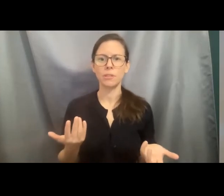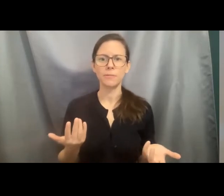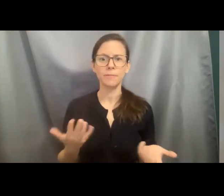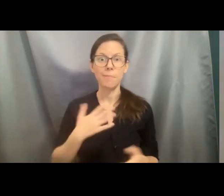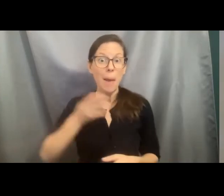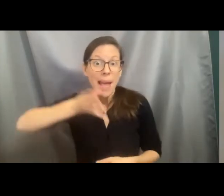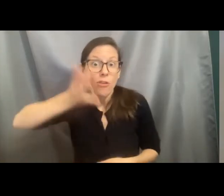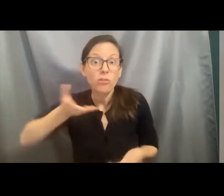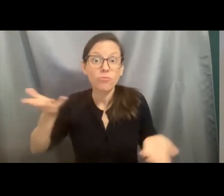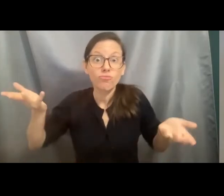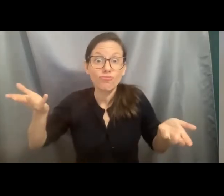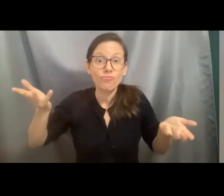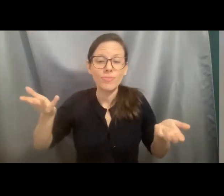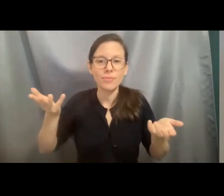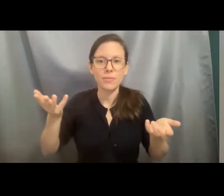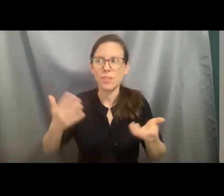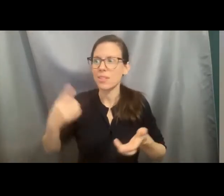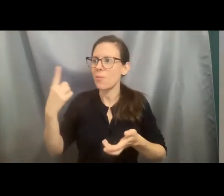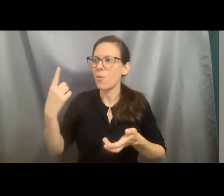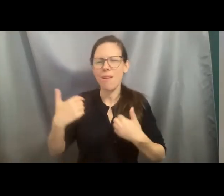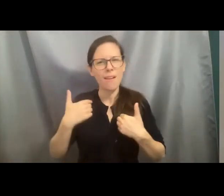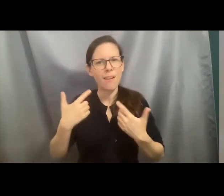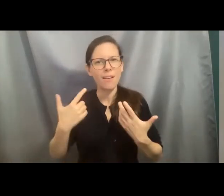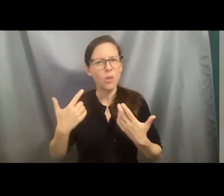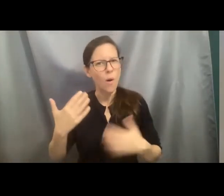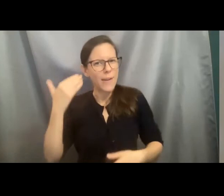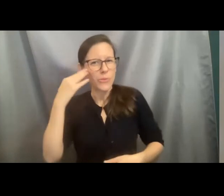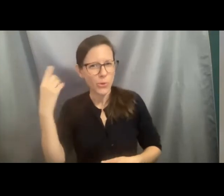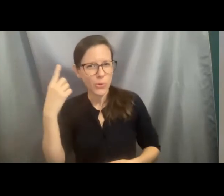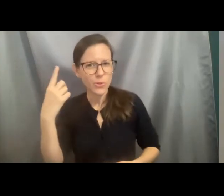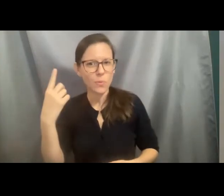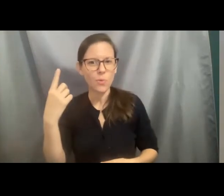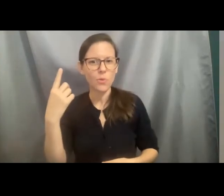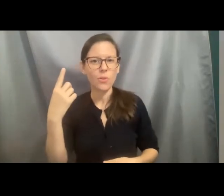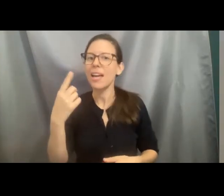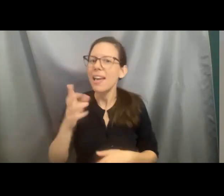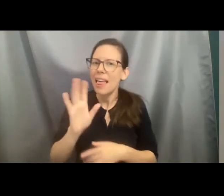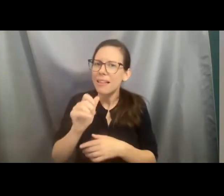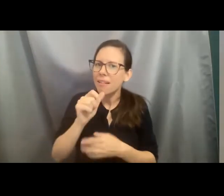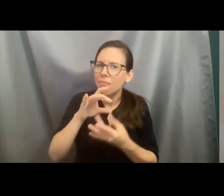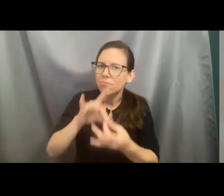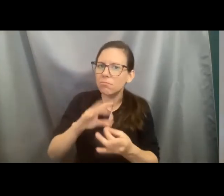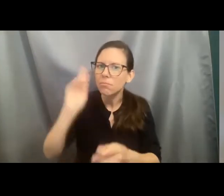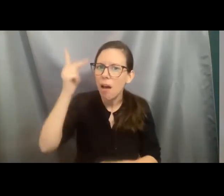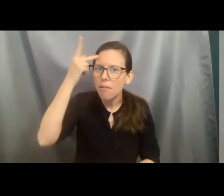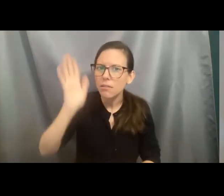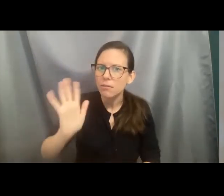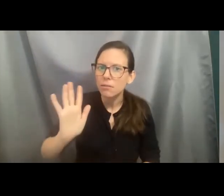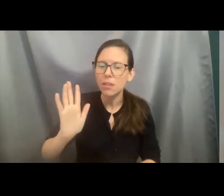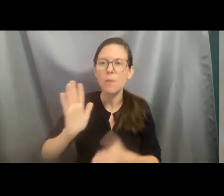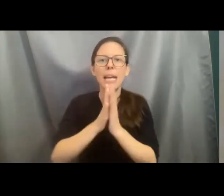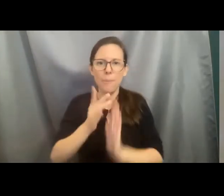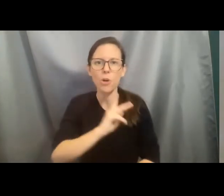my parents, somebody in your, they knew, it doesn't matter. It didn't cross the political spectrum, right? It was